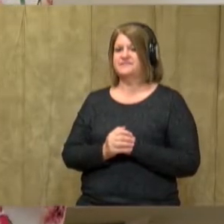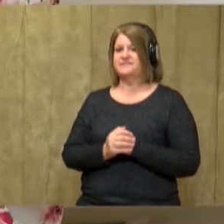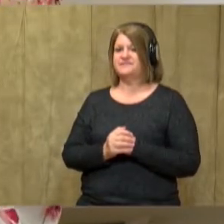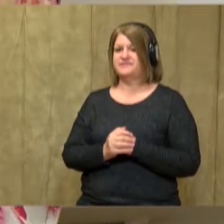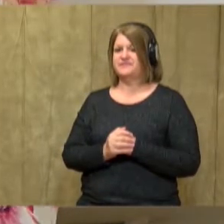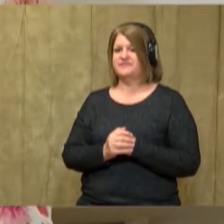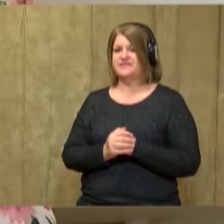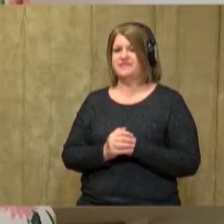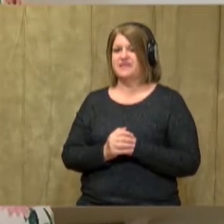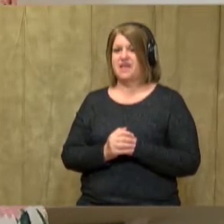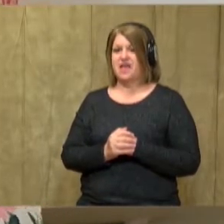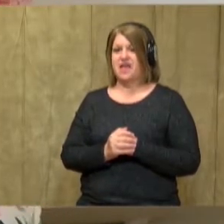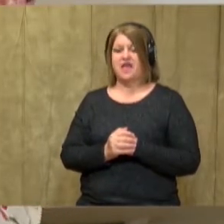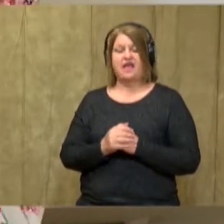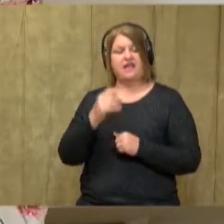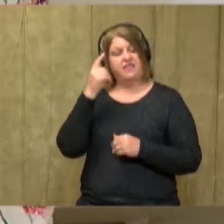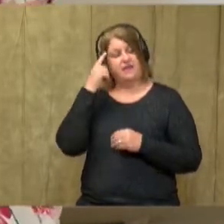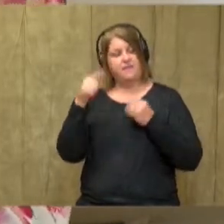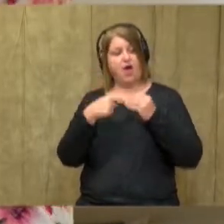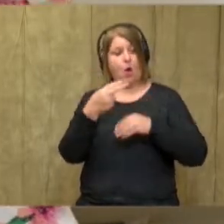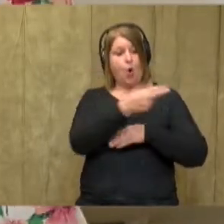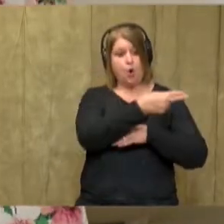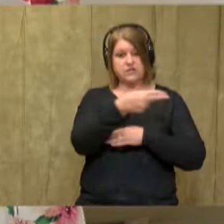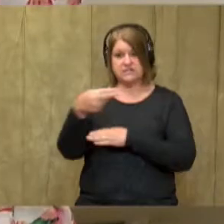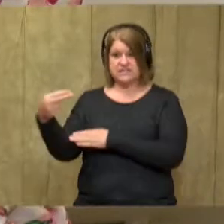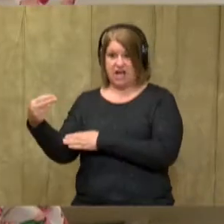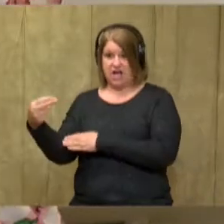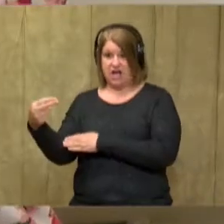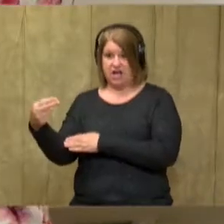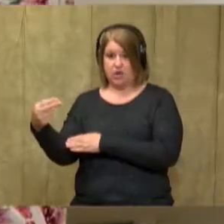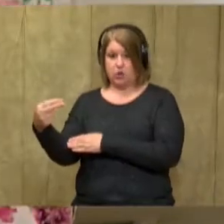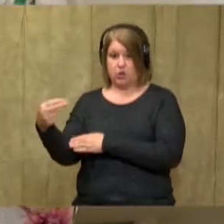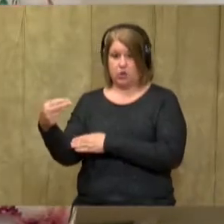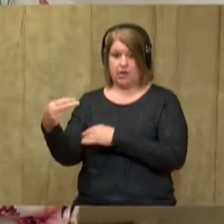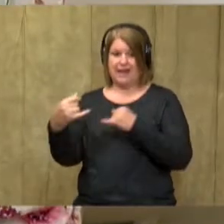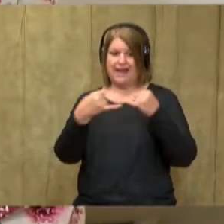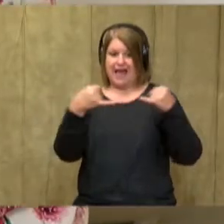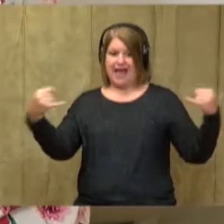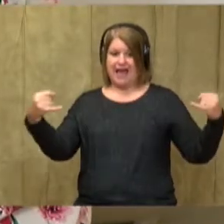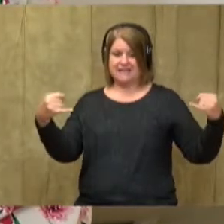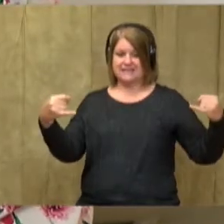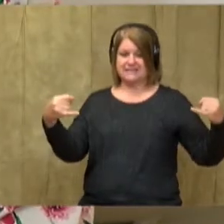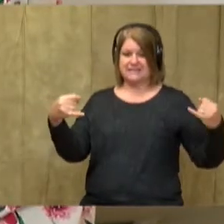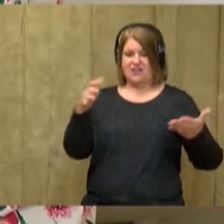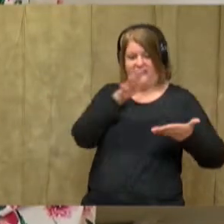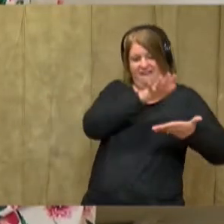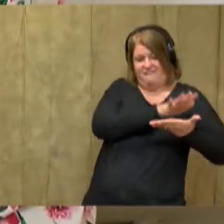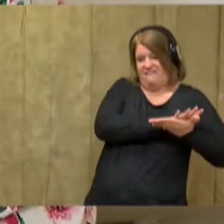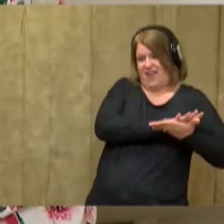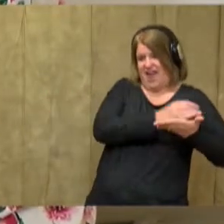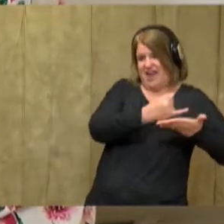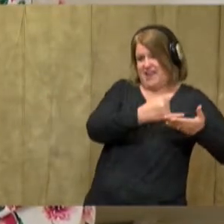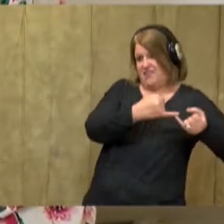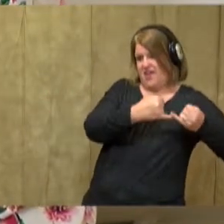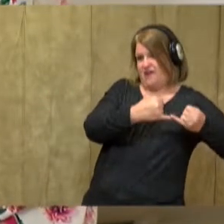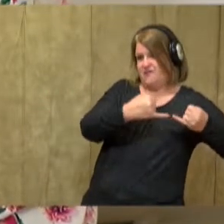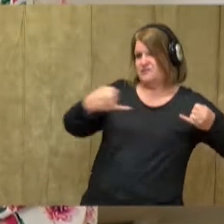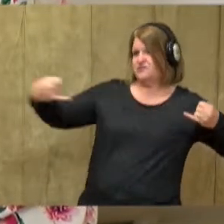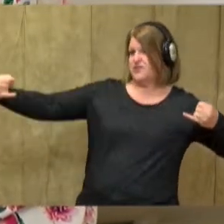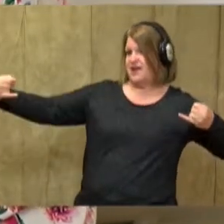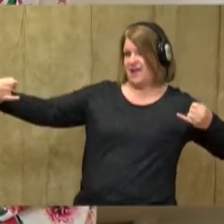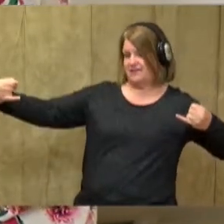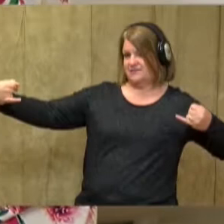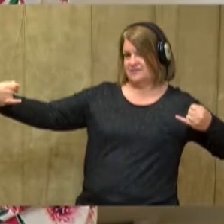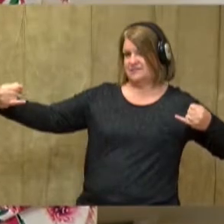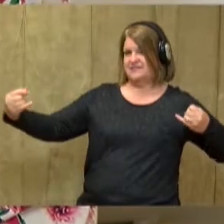All right, what about horizontal lines? Remember those are flat, they go straight out, they're kind of like a pancake. Let's draw some horizontal lines,